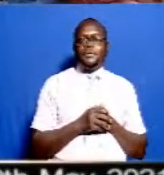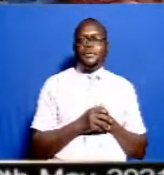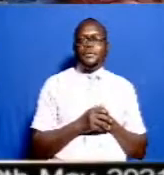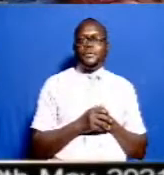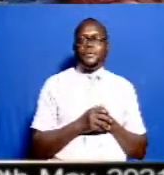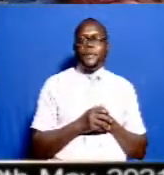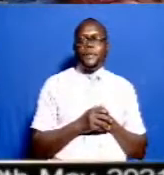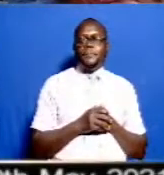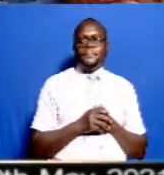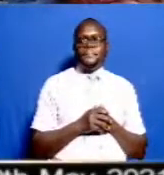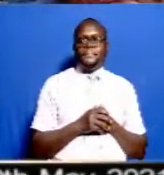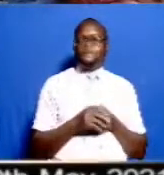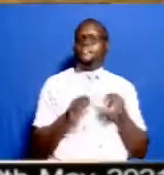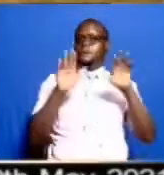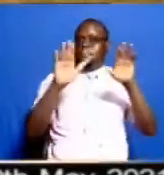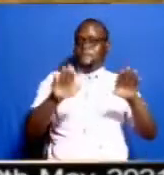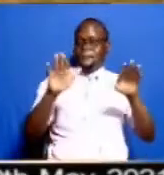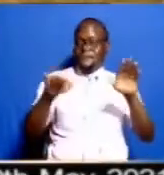Order, members.